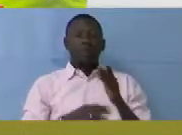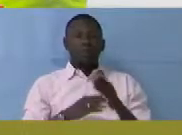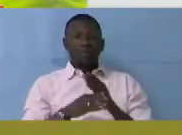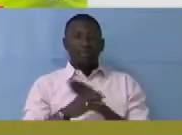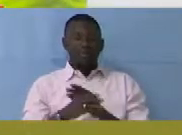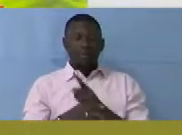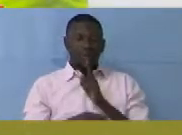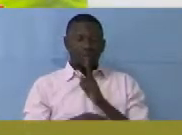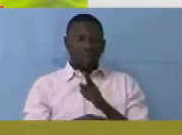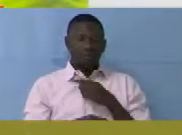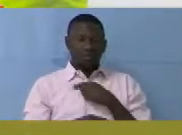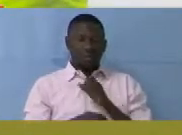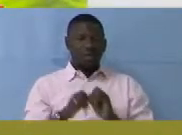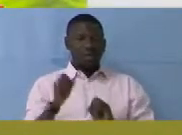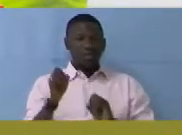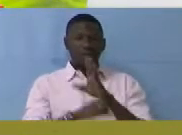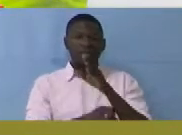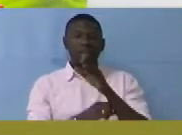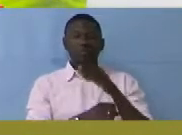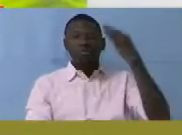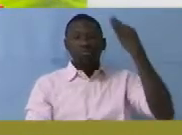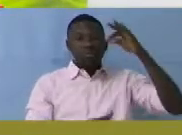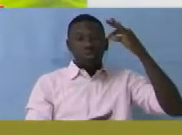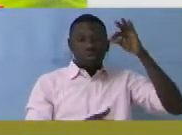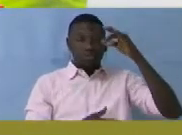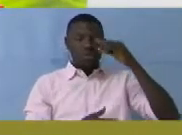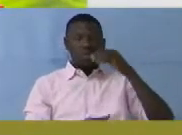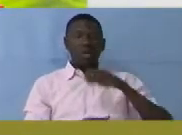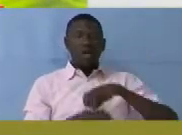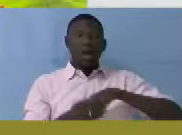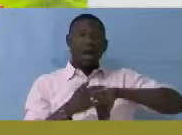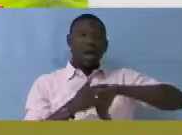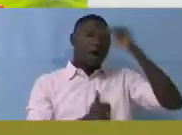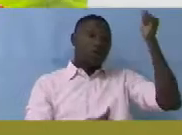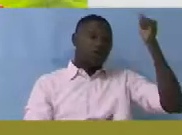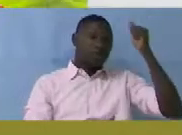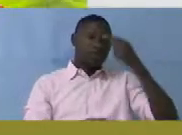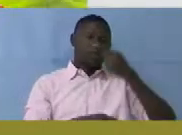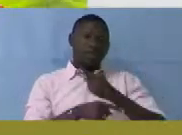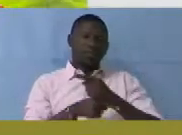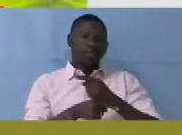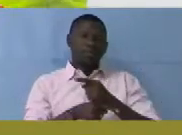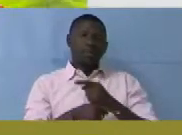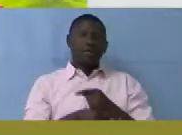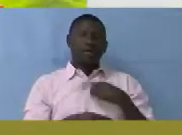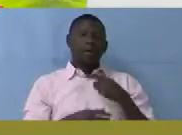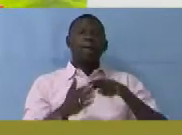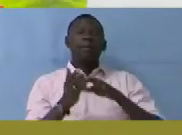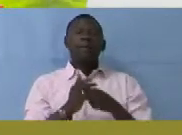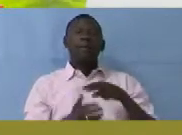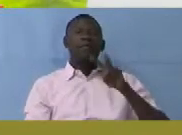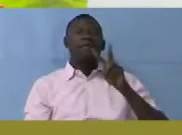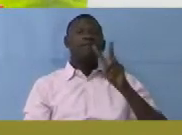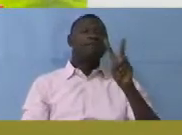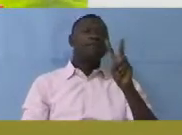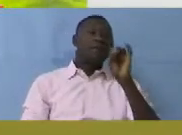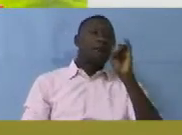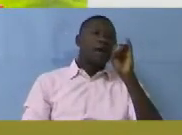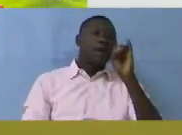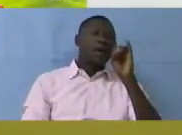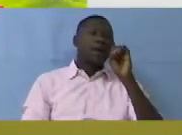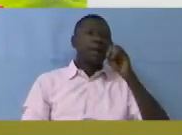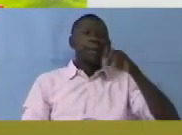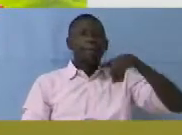course. Ari janingo dati yinki prugata alondi karamola. That is a VIP training course. Umu VIP training karamola,